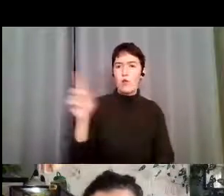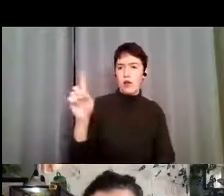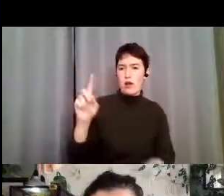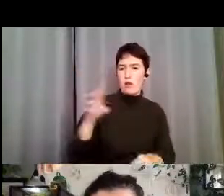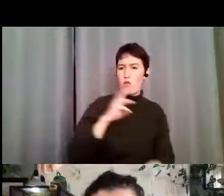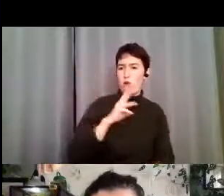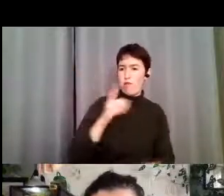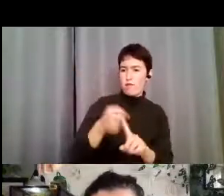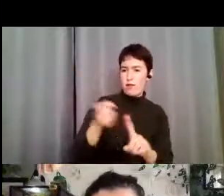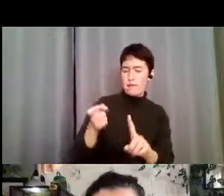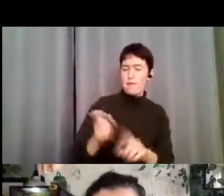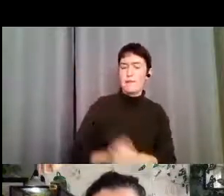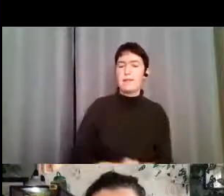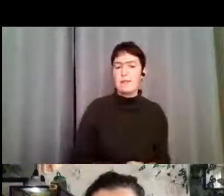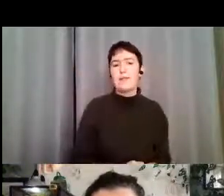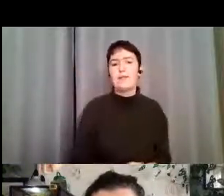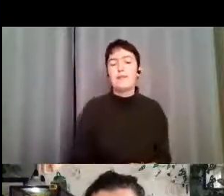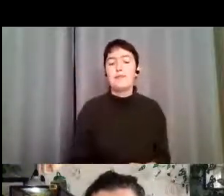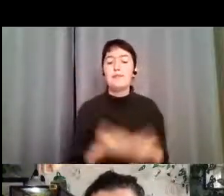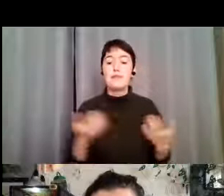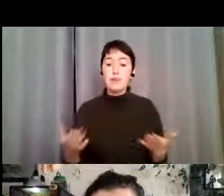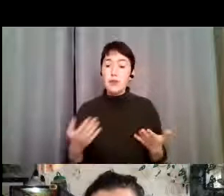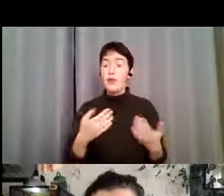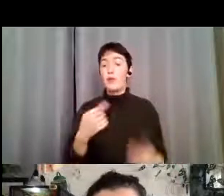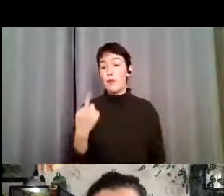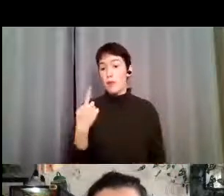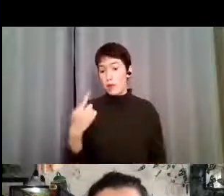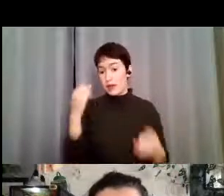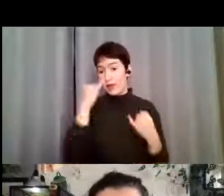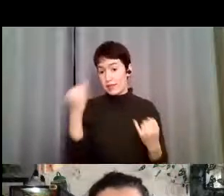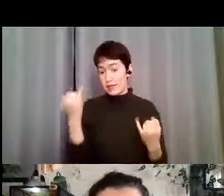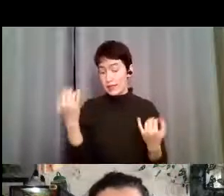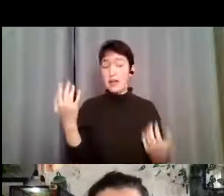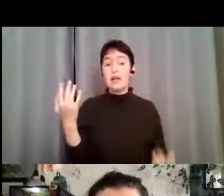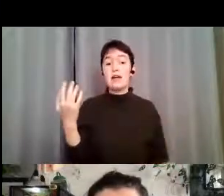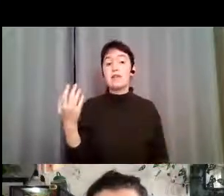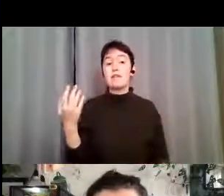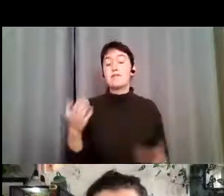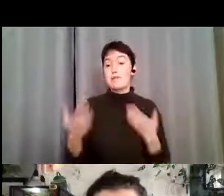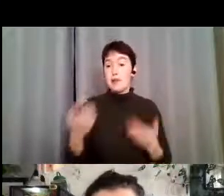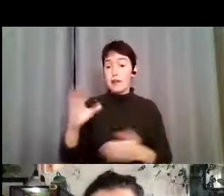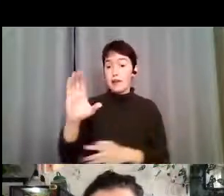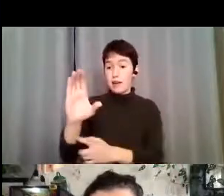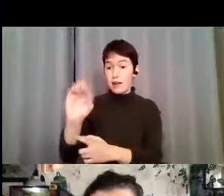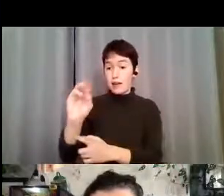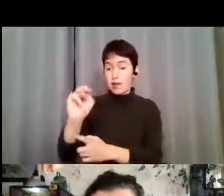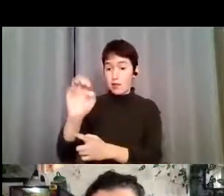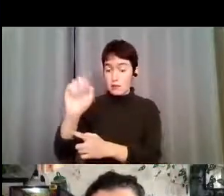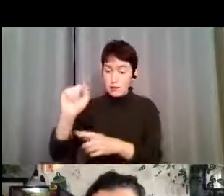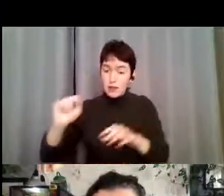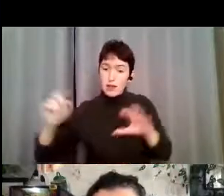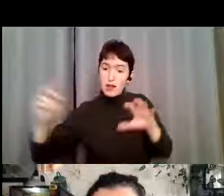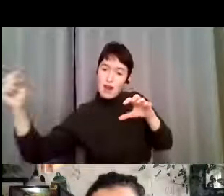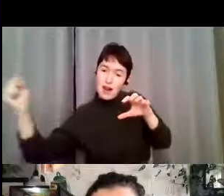idea is that perhaps the water on the moon got there from comets that collided with the moon a long time ago,